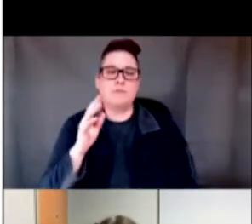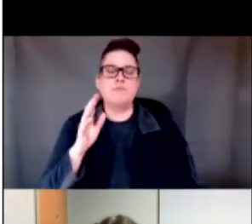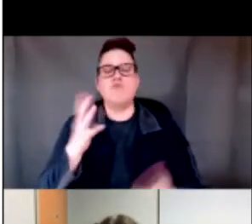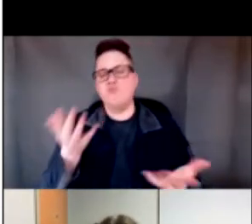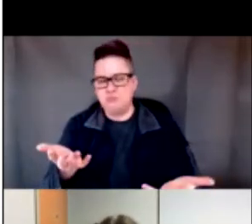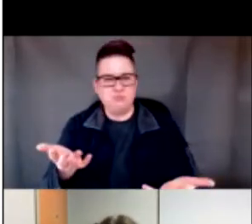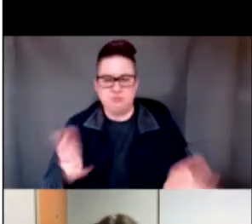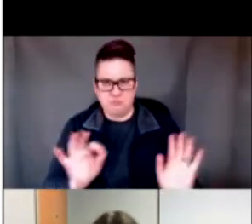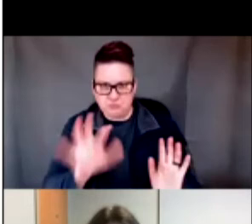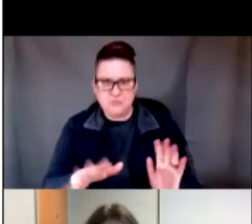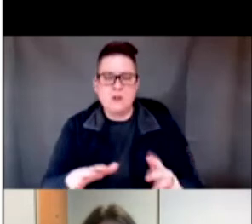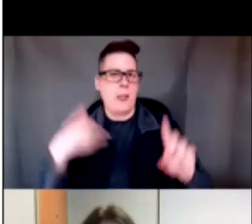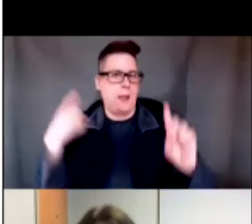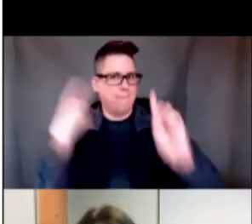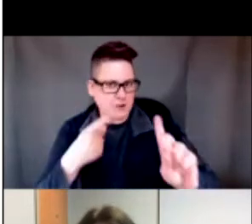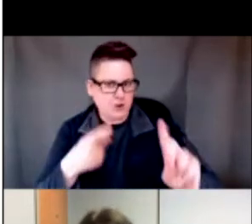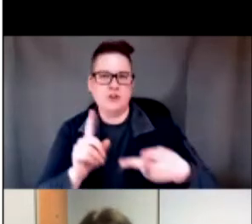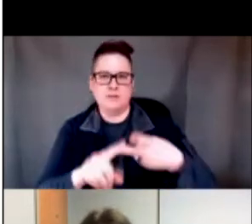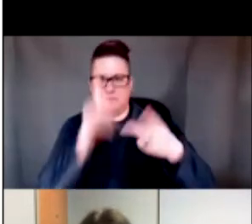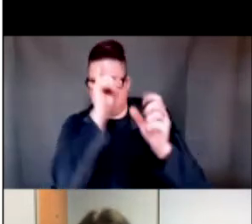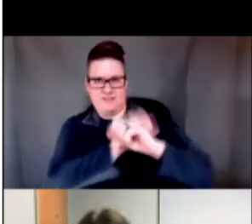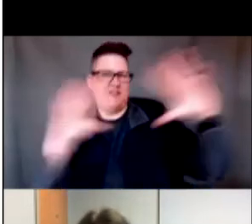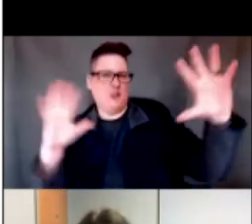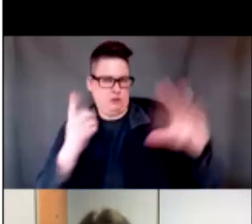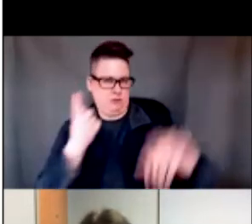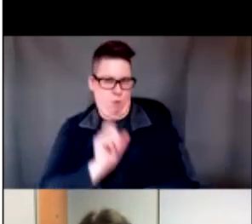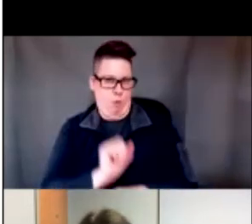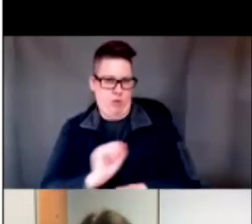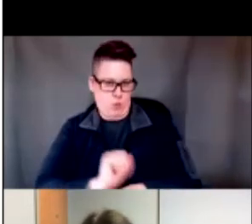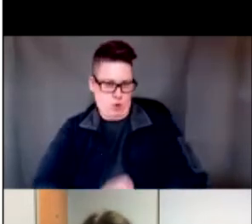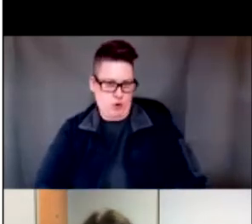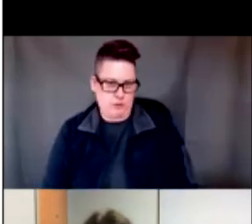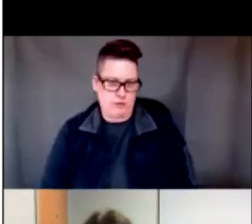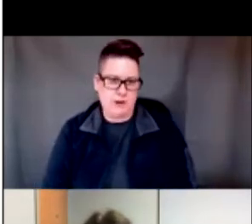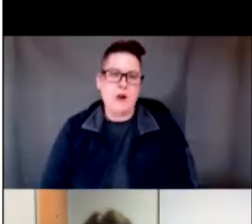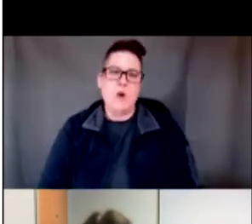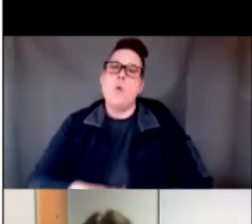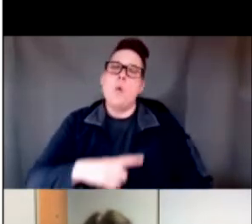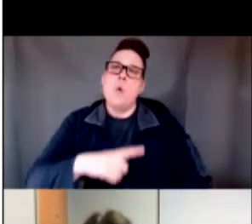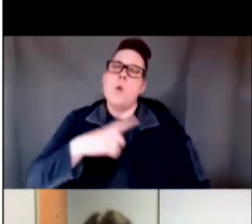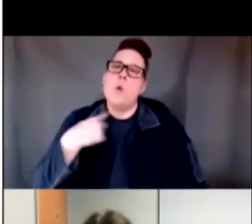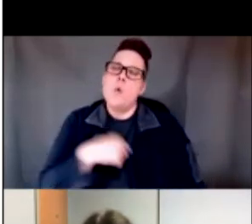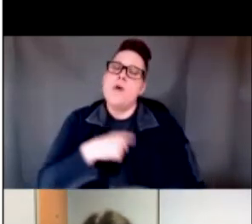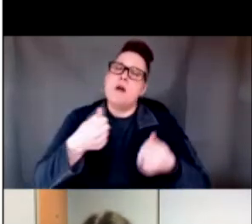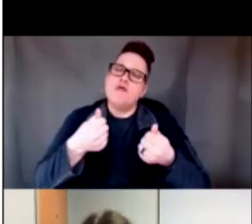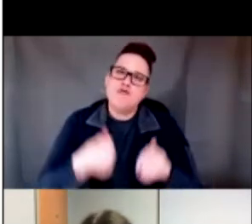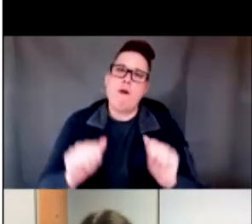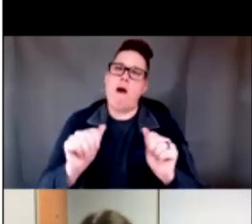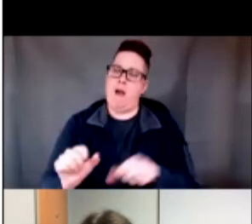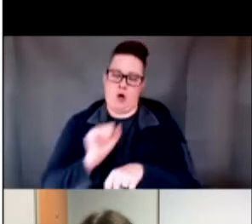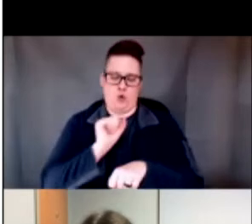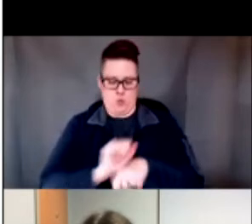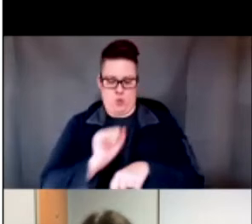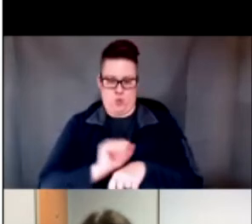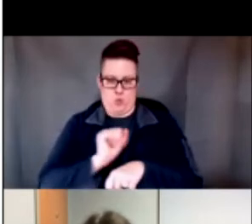to point out what our mission and our vision is for doing this work. So we really are trying to do work that